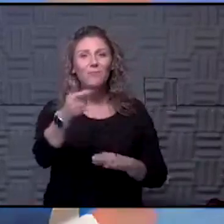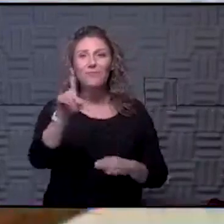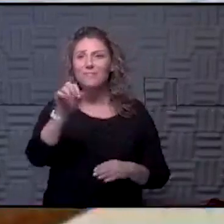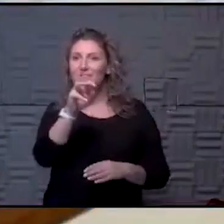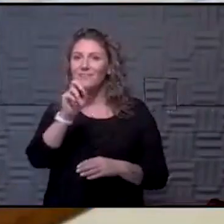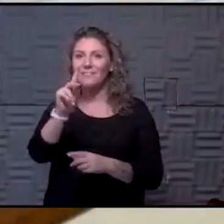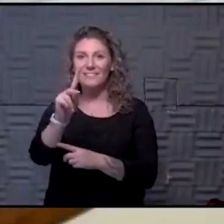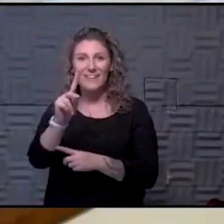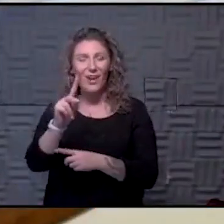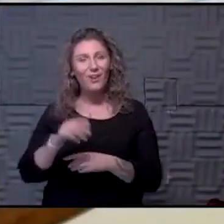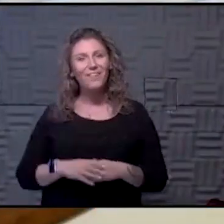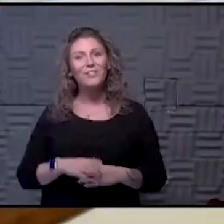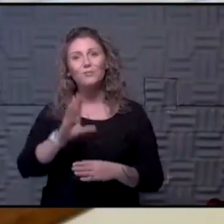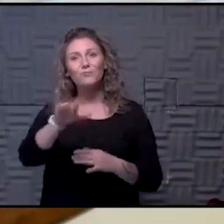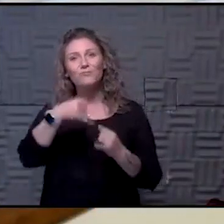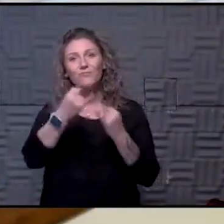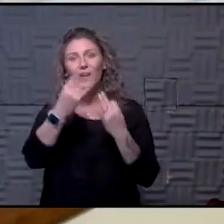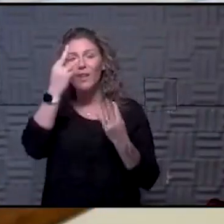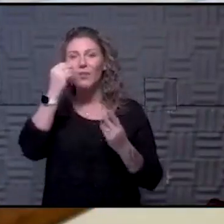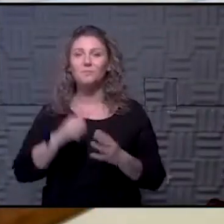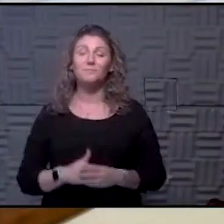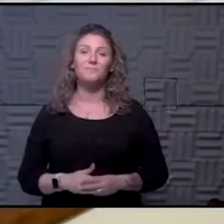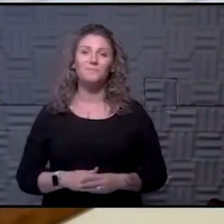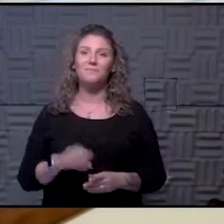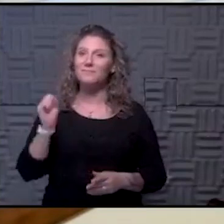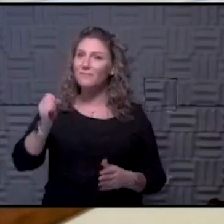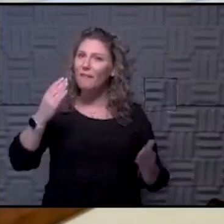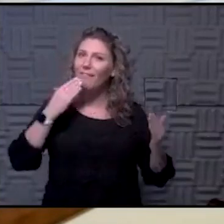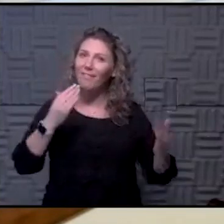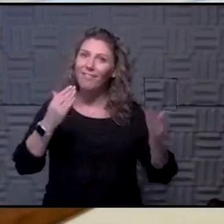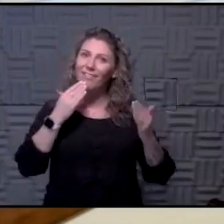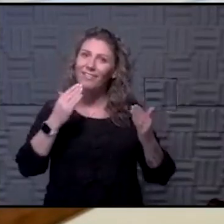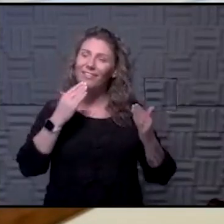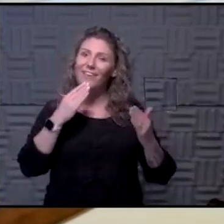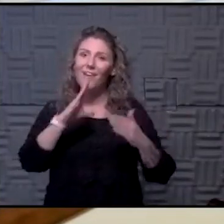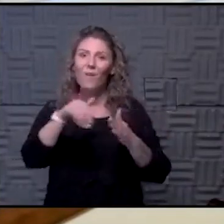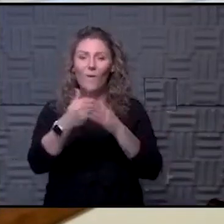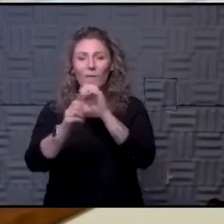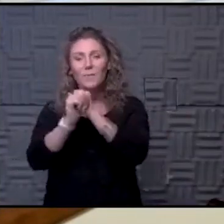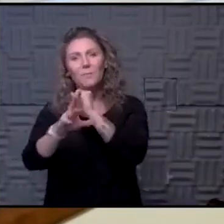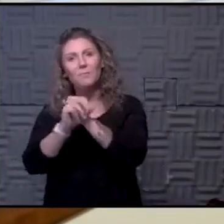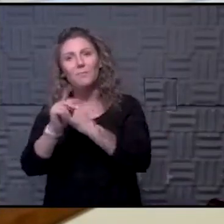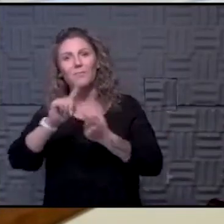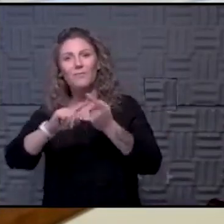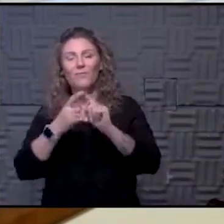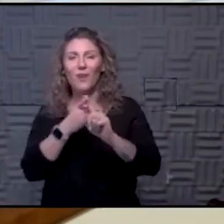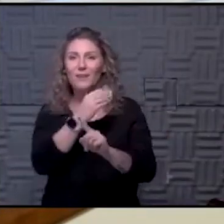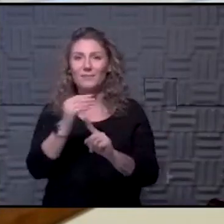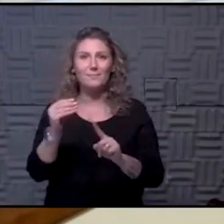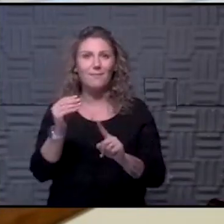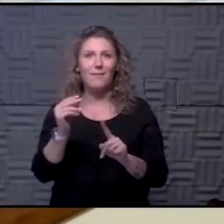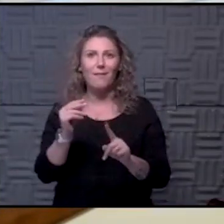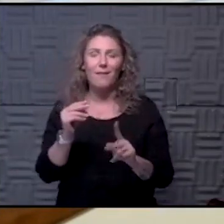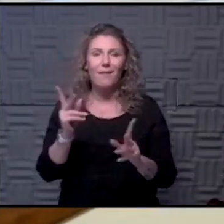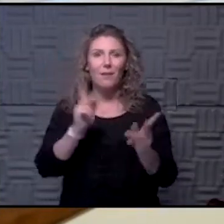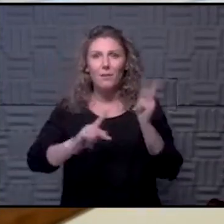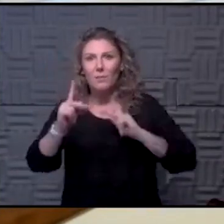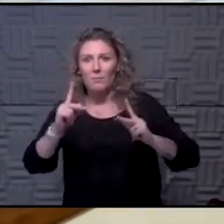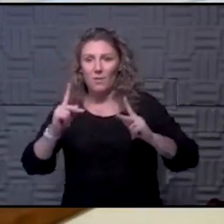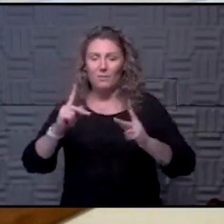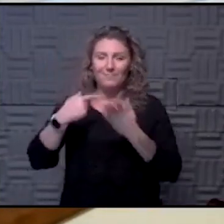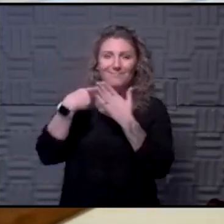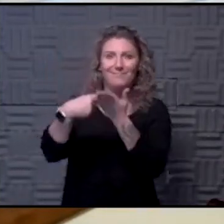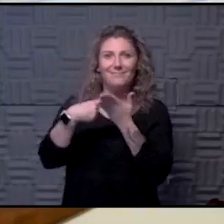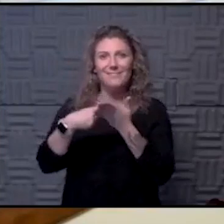Shawnee County, final thoughts. Yeah, I just want to thank our media friends for having opportunities like this to discuss some of